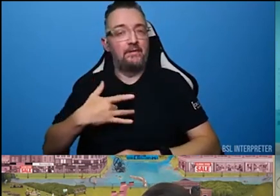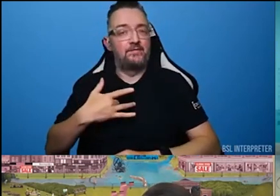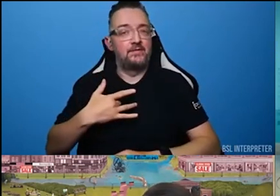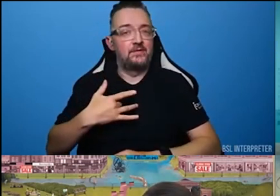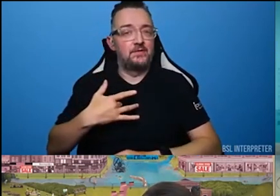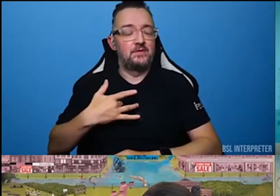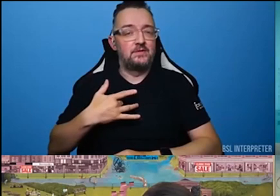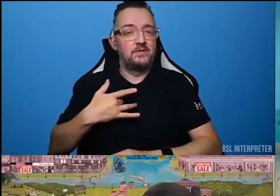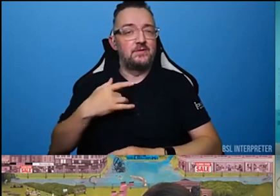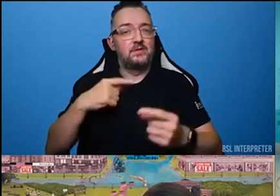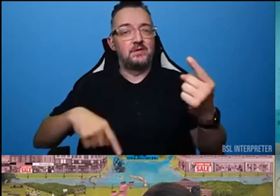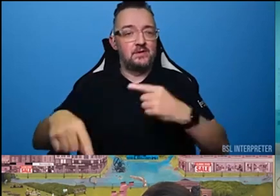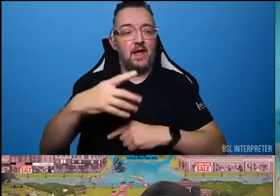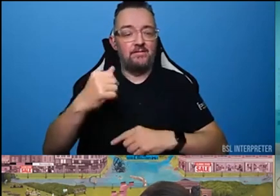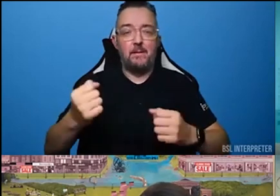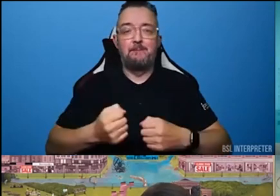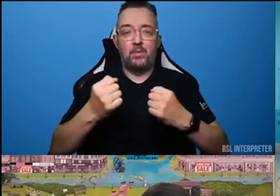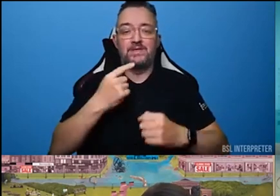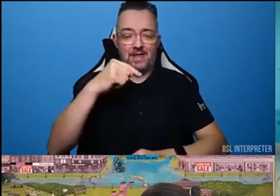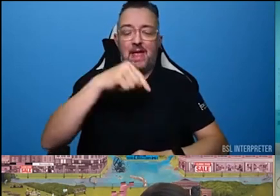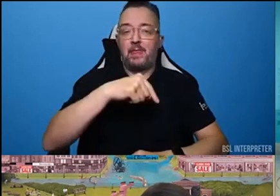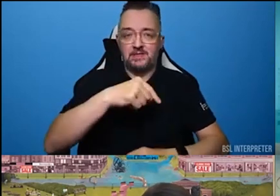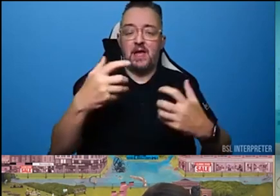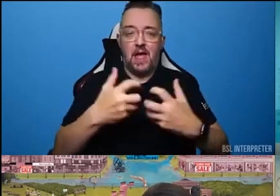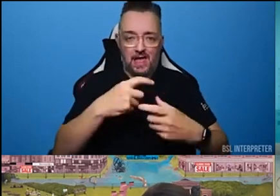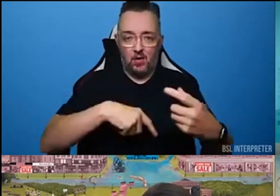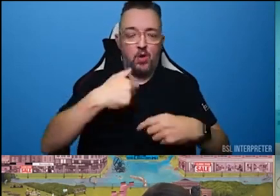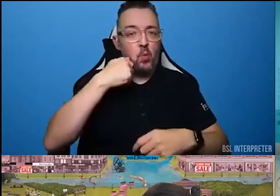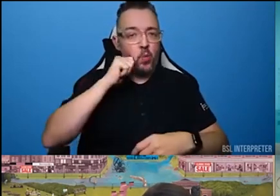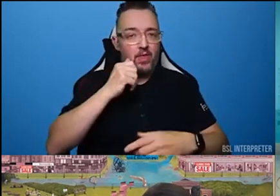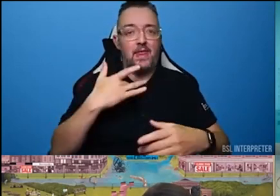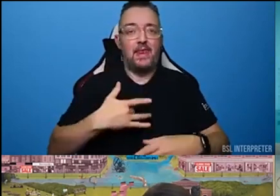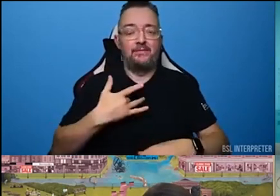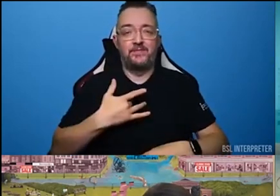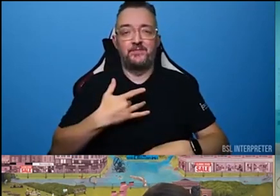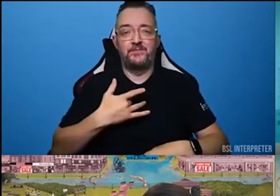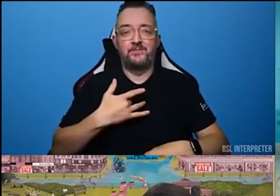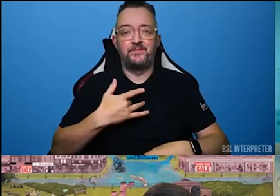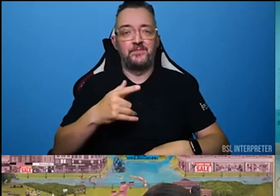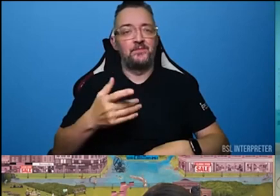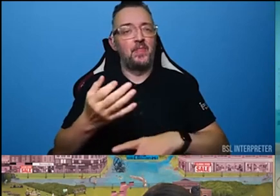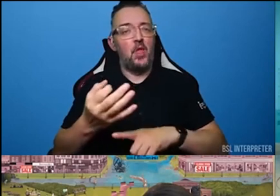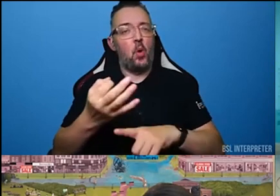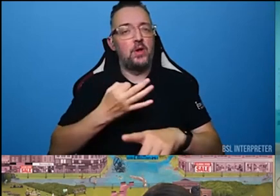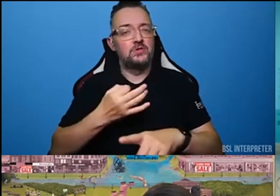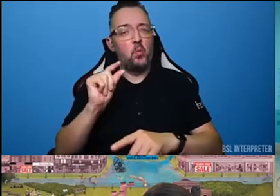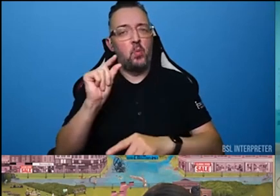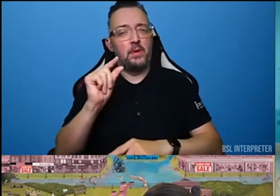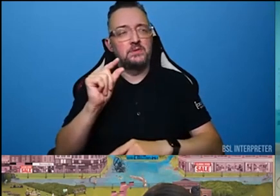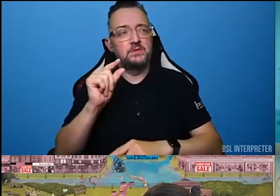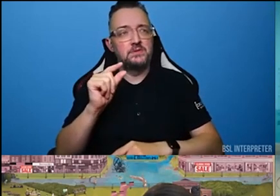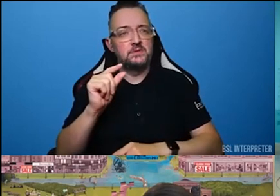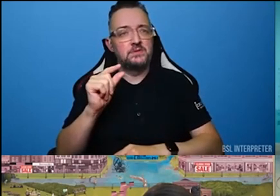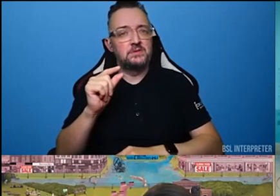this power and saying this is how we are going to live. I think this kind of question is a bit too naive and